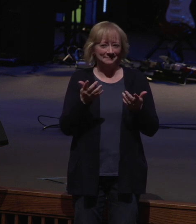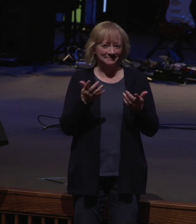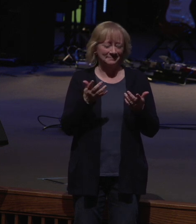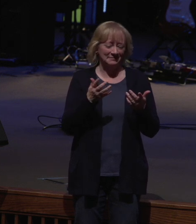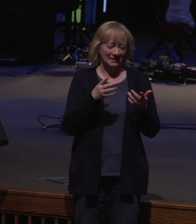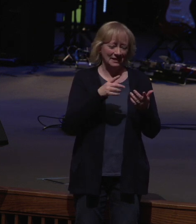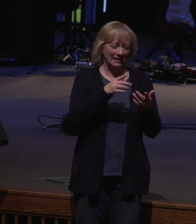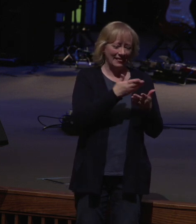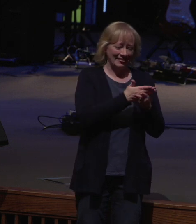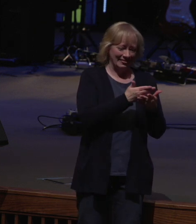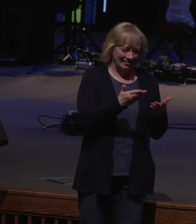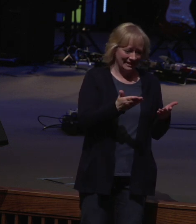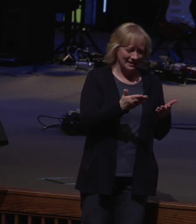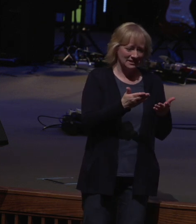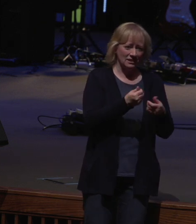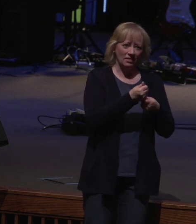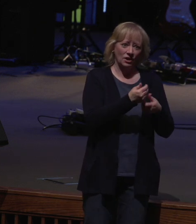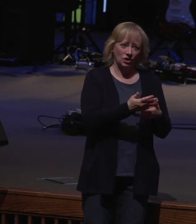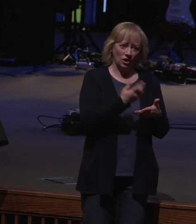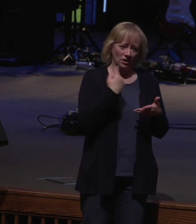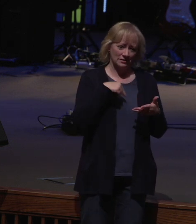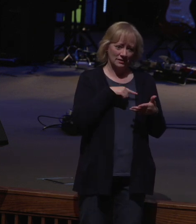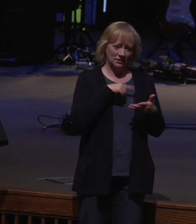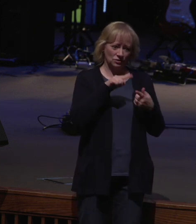but things that take our heart away from him.